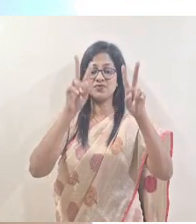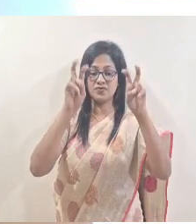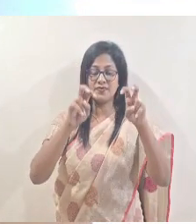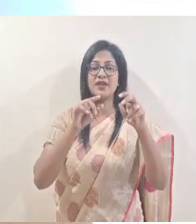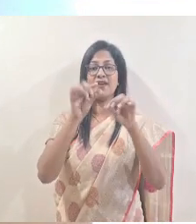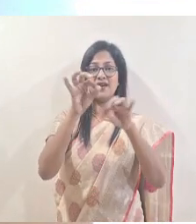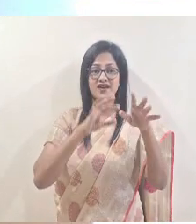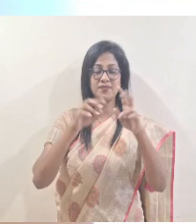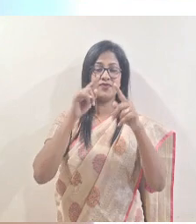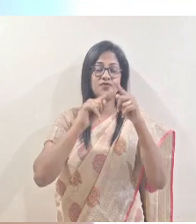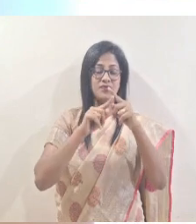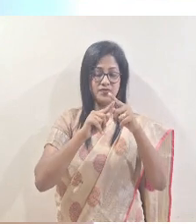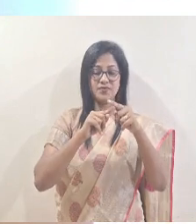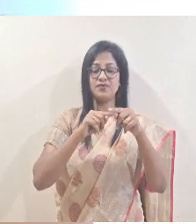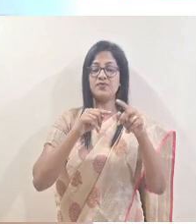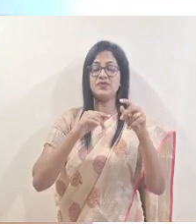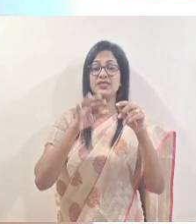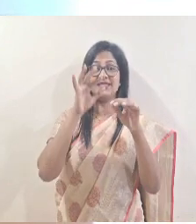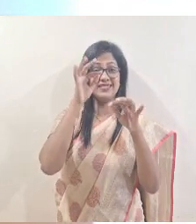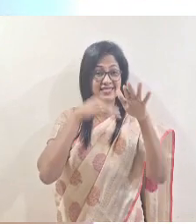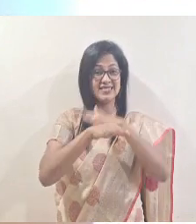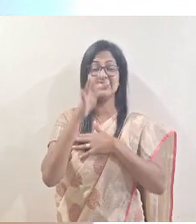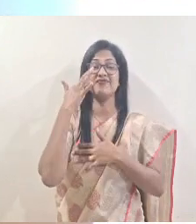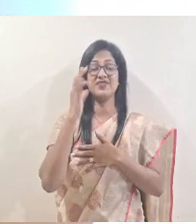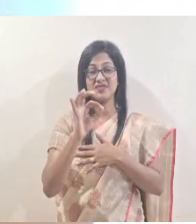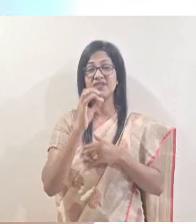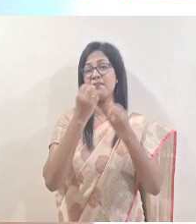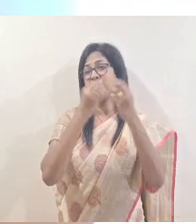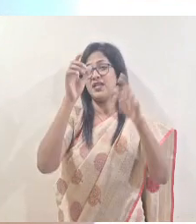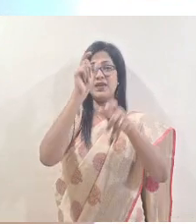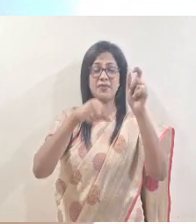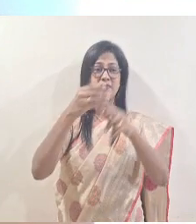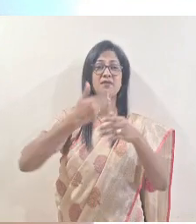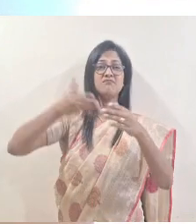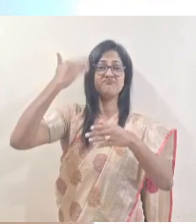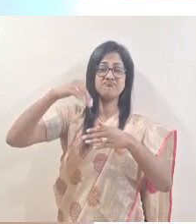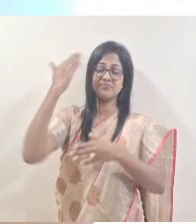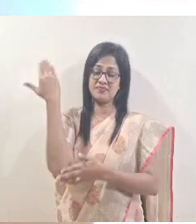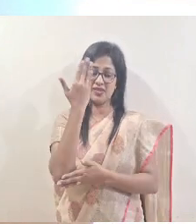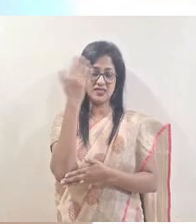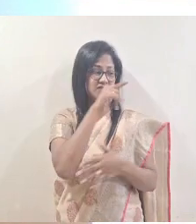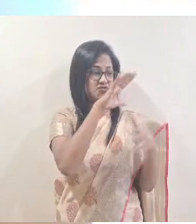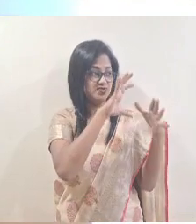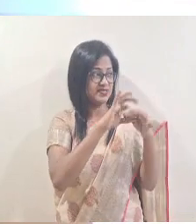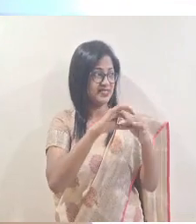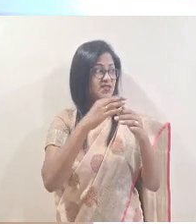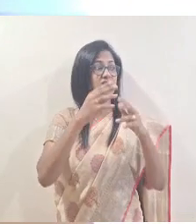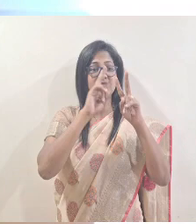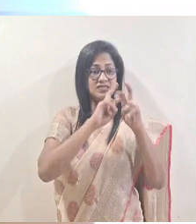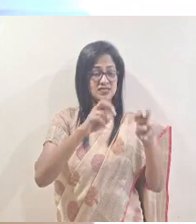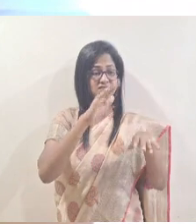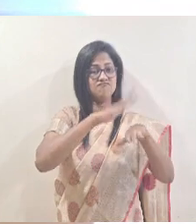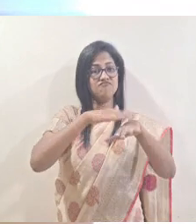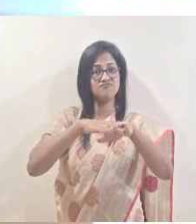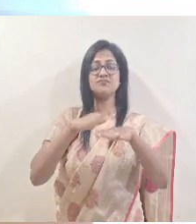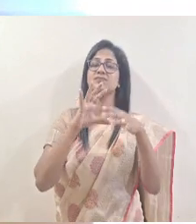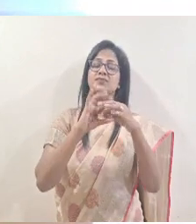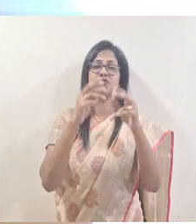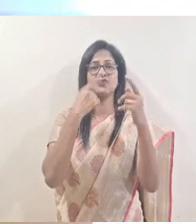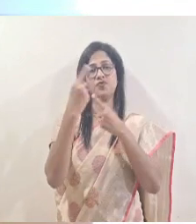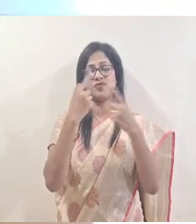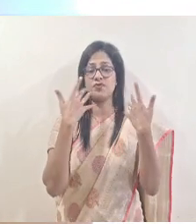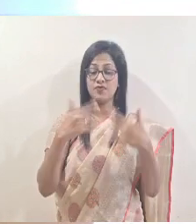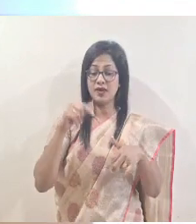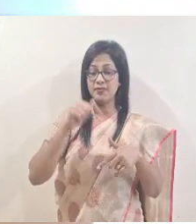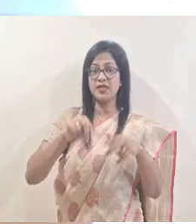urban topology to identify critical links has been like touched by many people in the past presentations or in the past studies as such. But